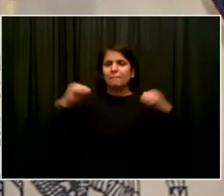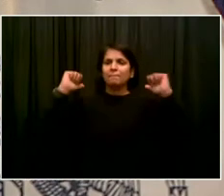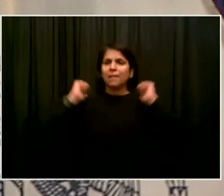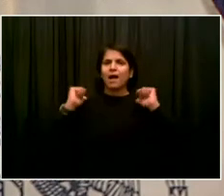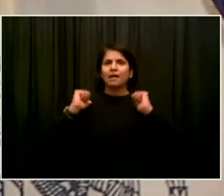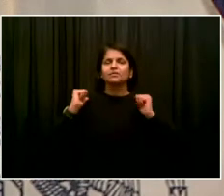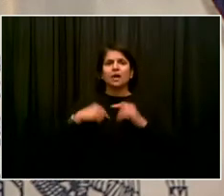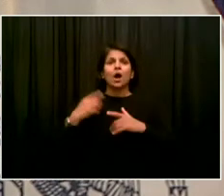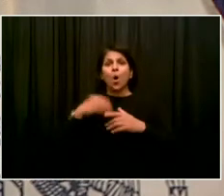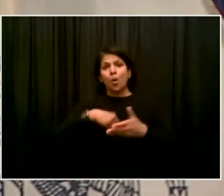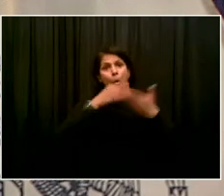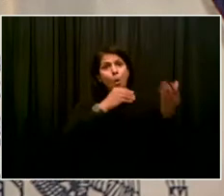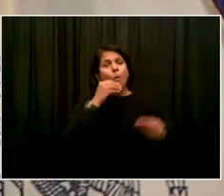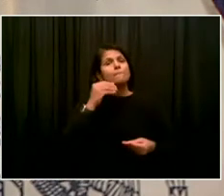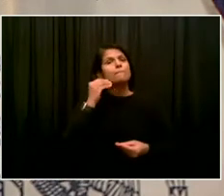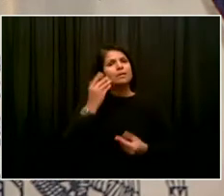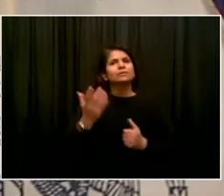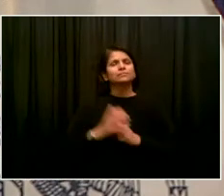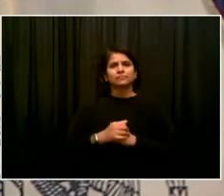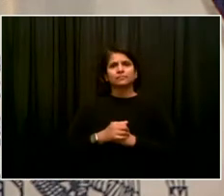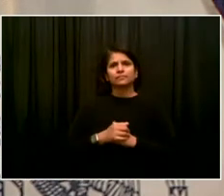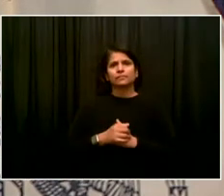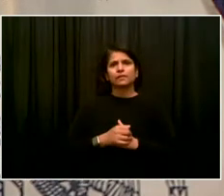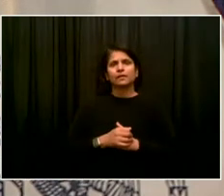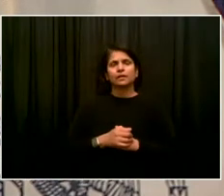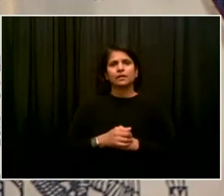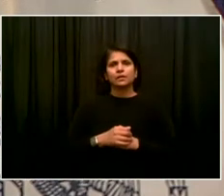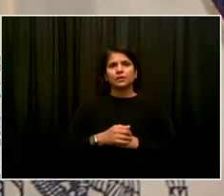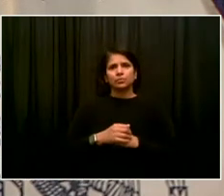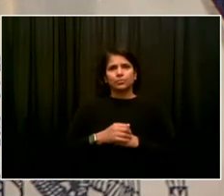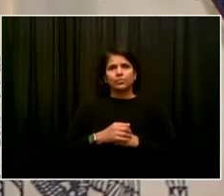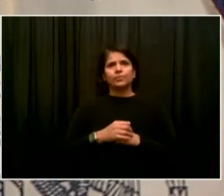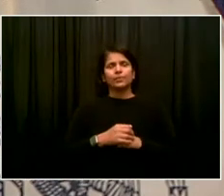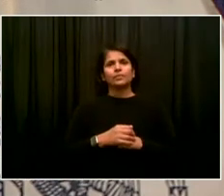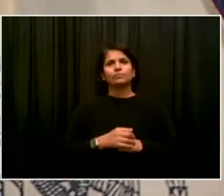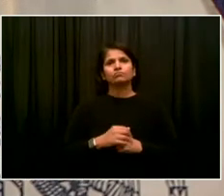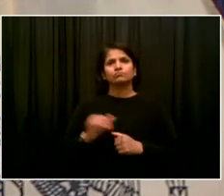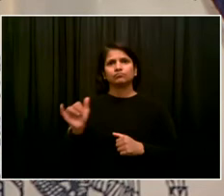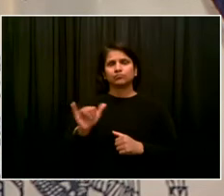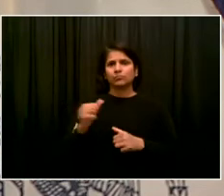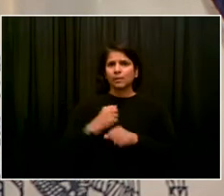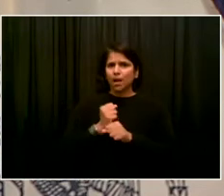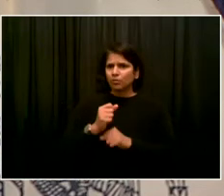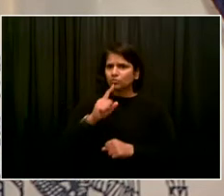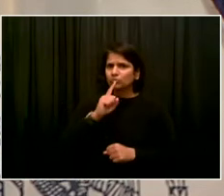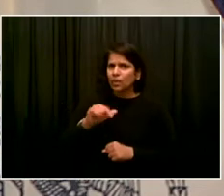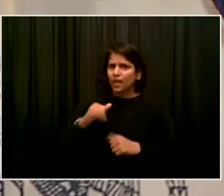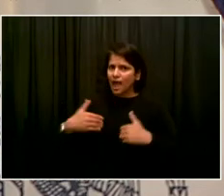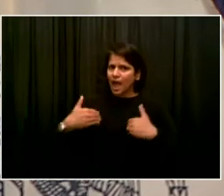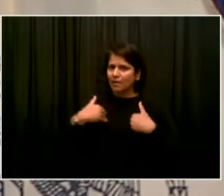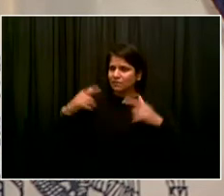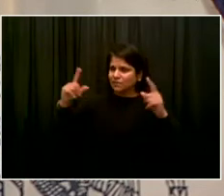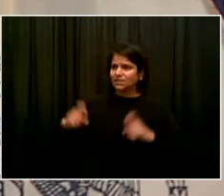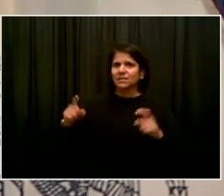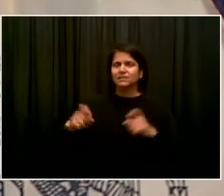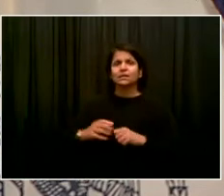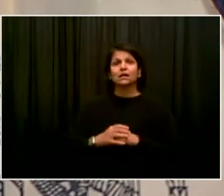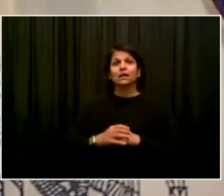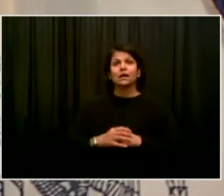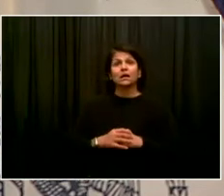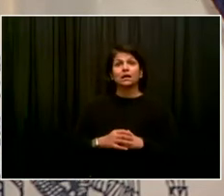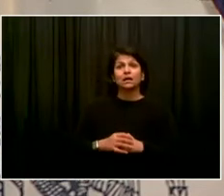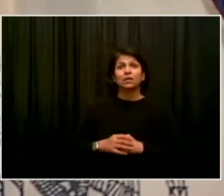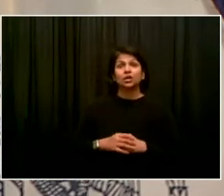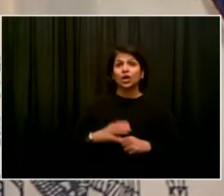school. And obviously, we can do that in other ways as well. I think the good news is we're going to have a supply now